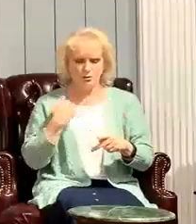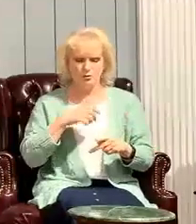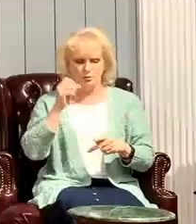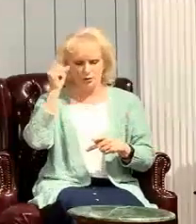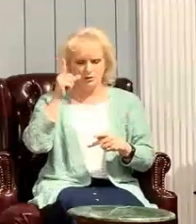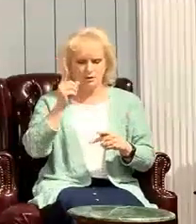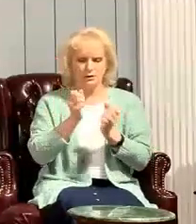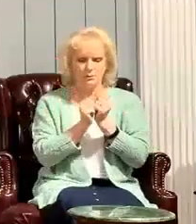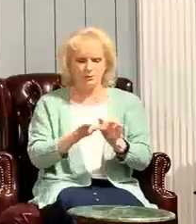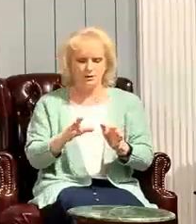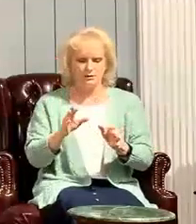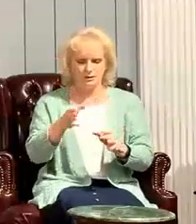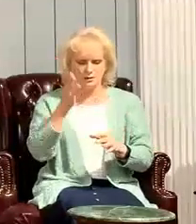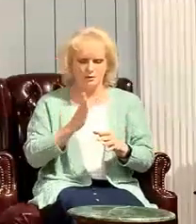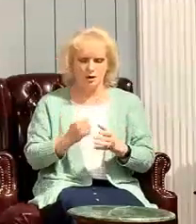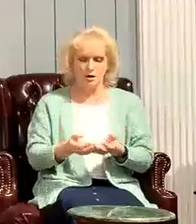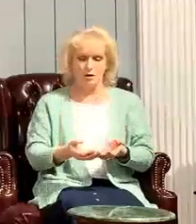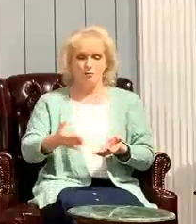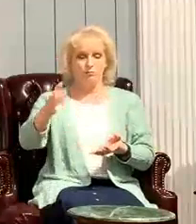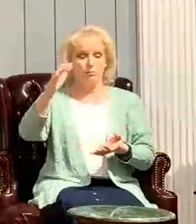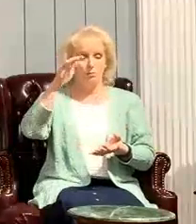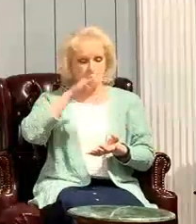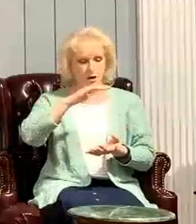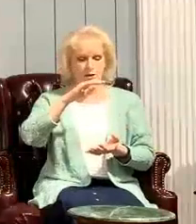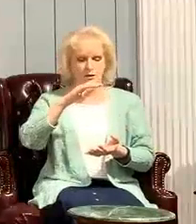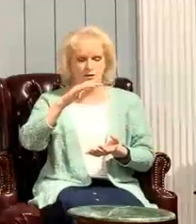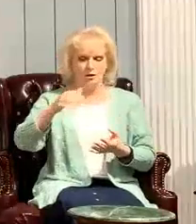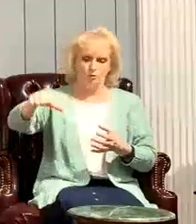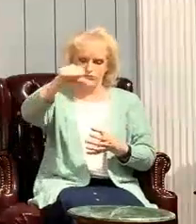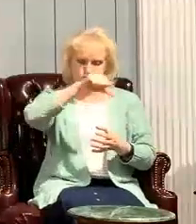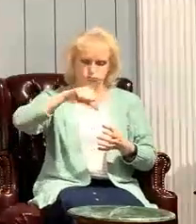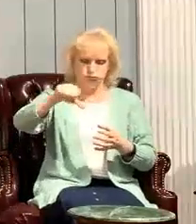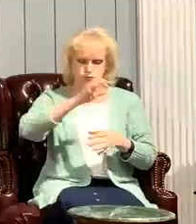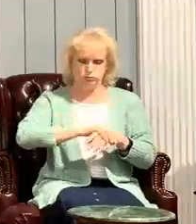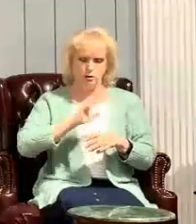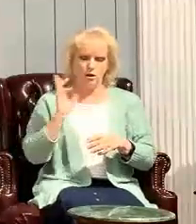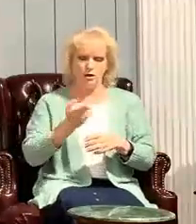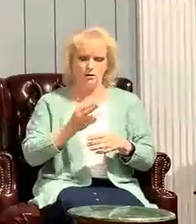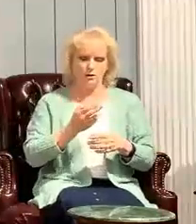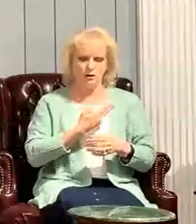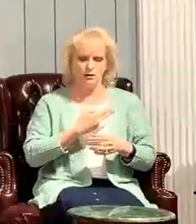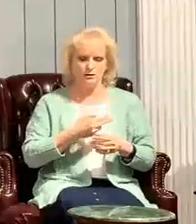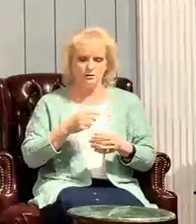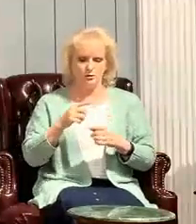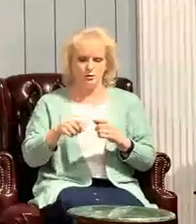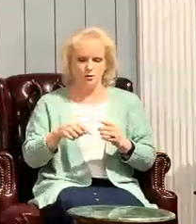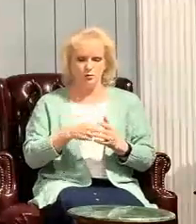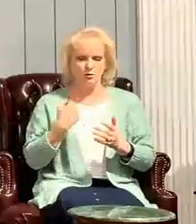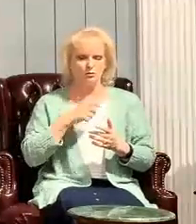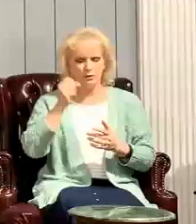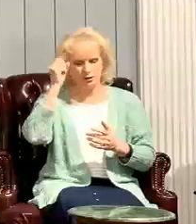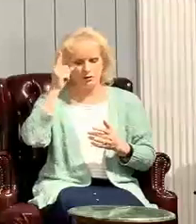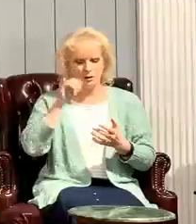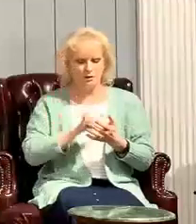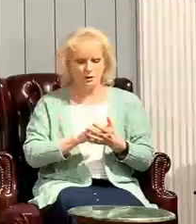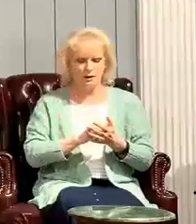God are abundant and they just poured down upon us, once we understand that, it's not at all difficult to